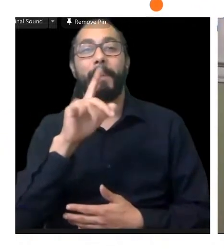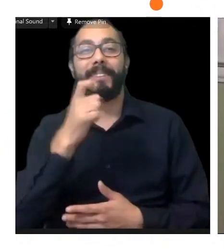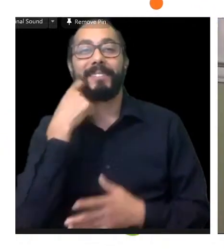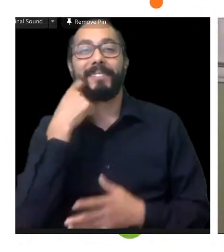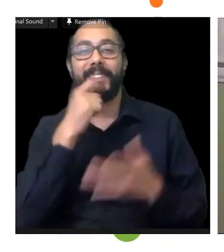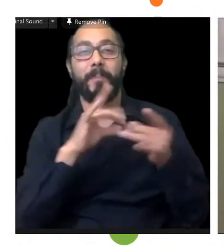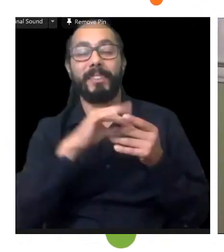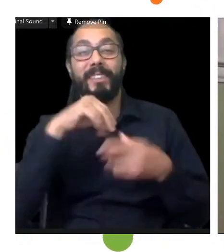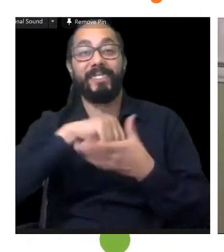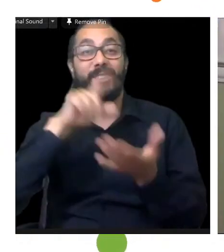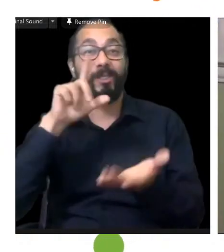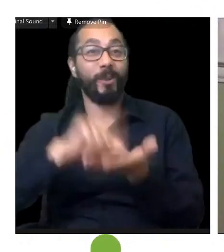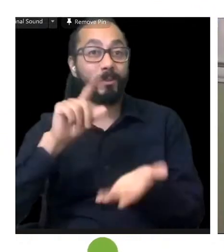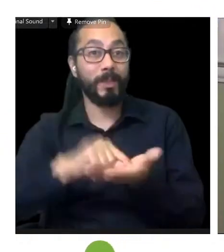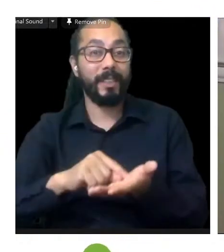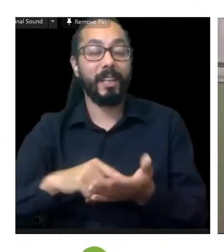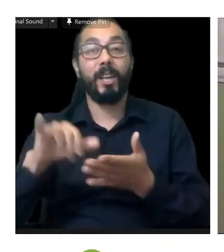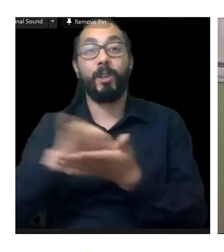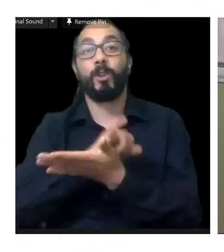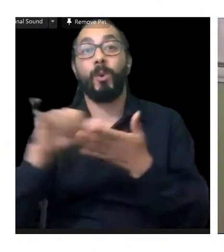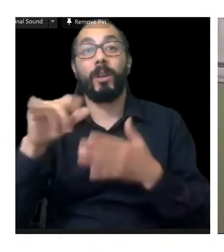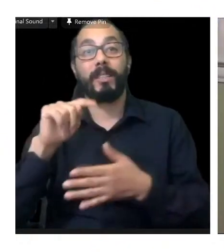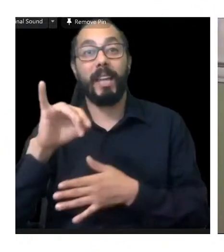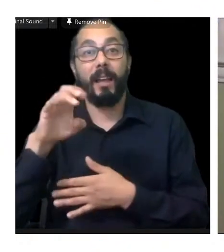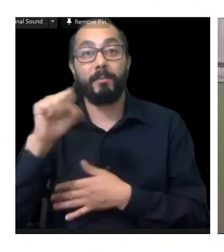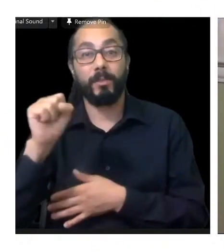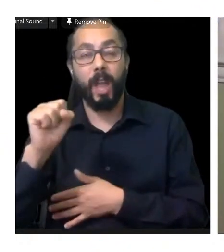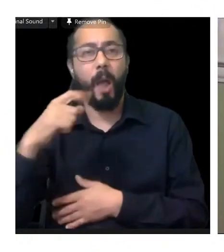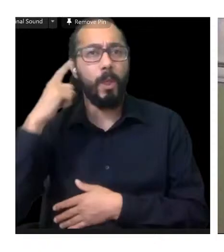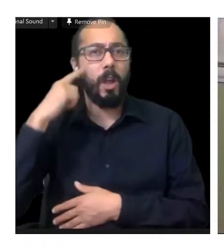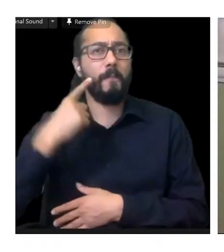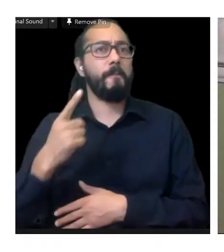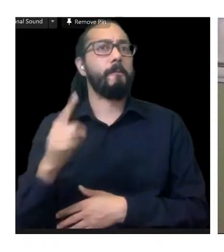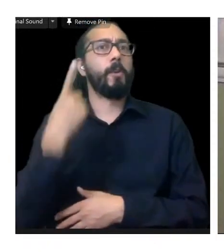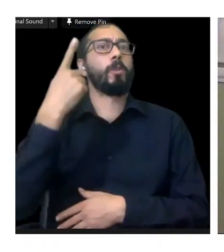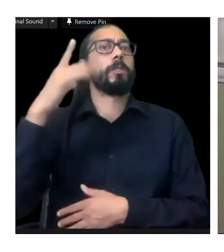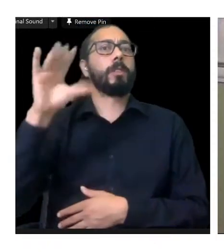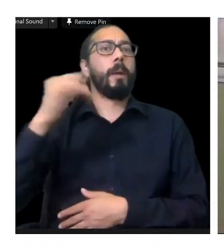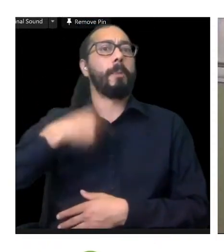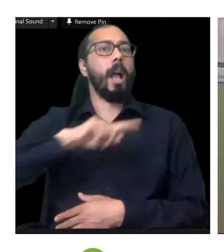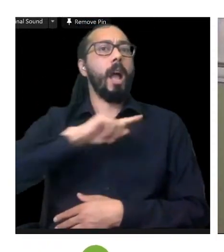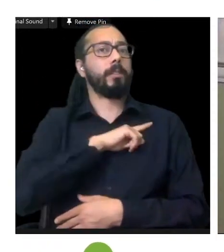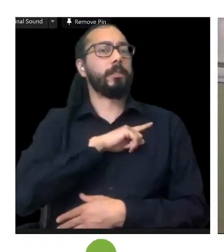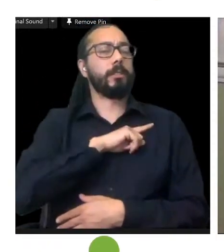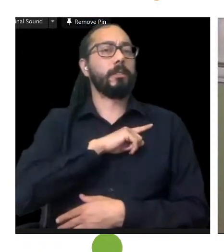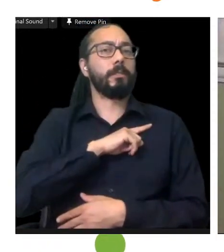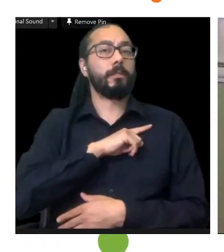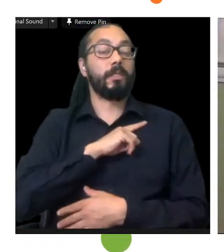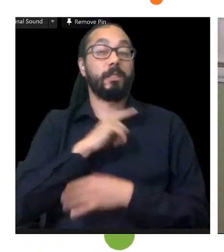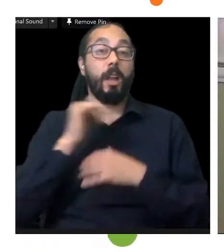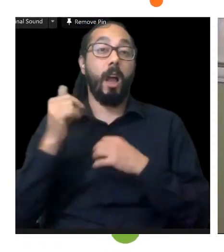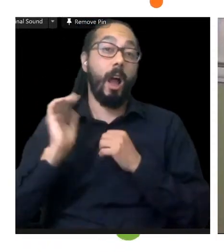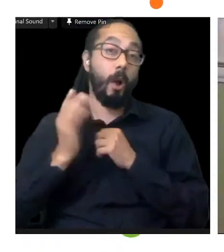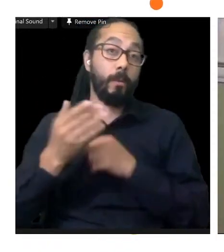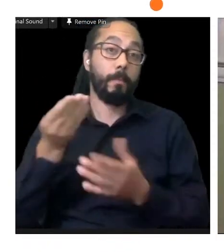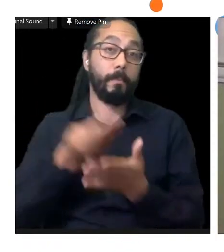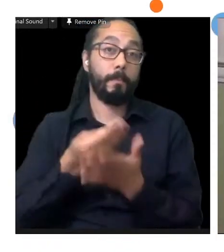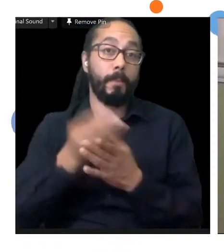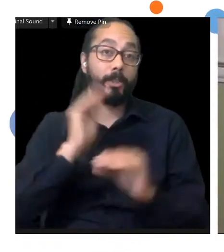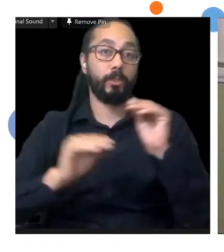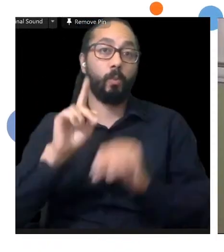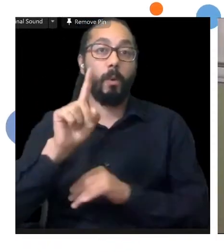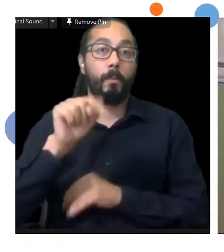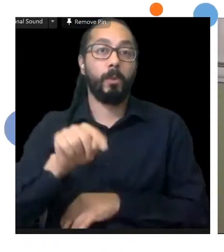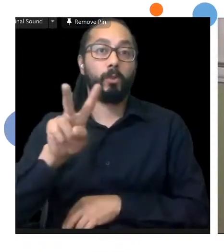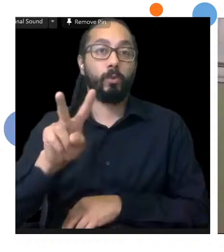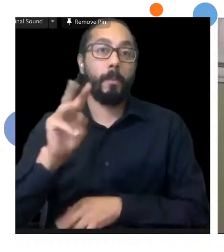company in Canada to take on this model, certainly at this scale. Like I said, our budget's around $1.2 million, and half of that will be